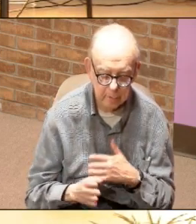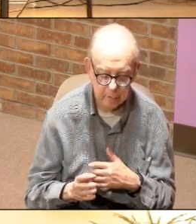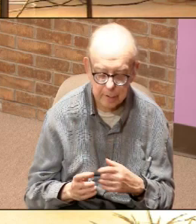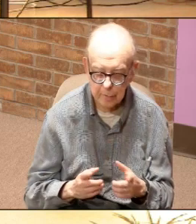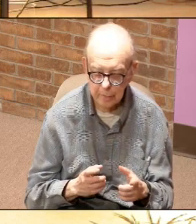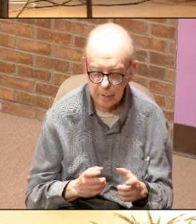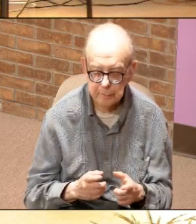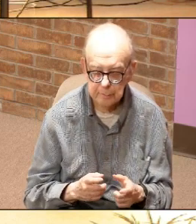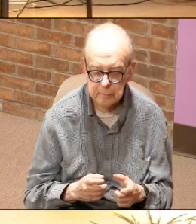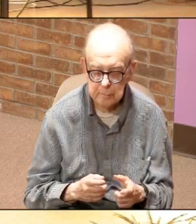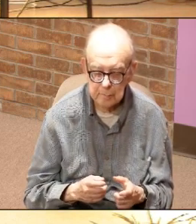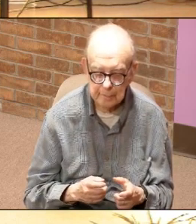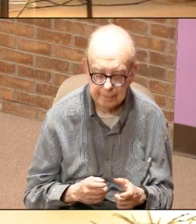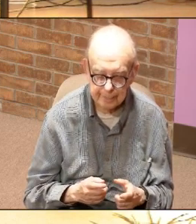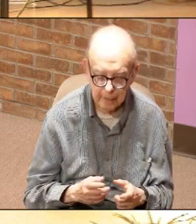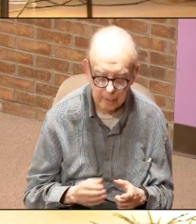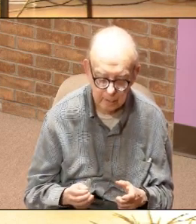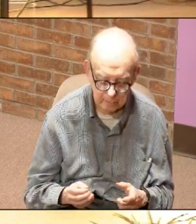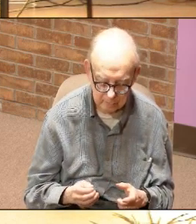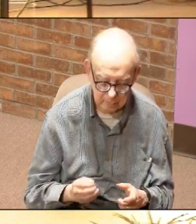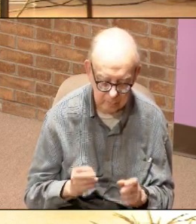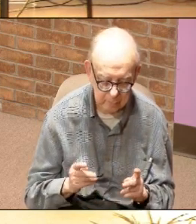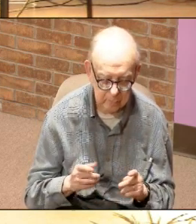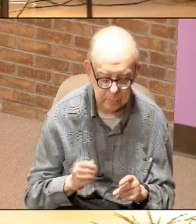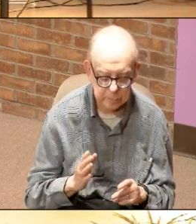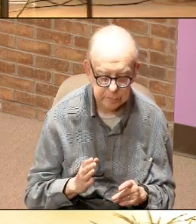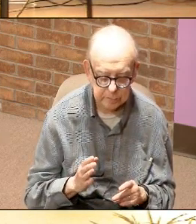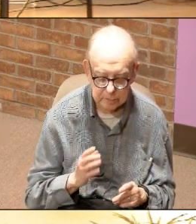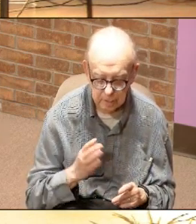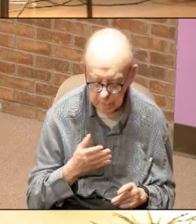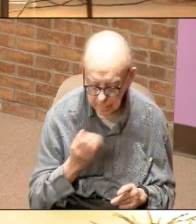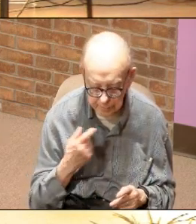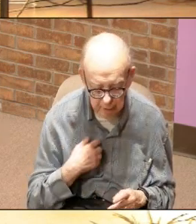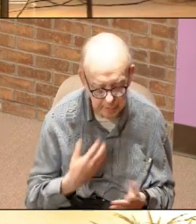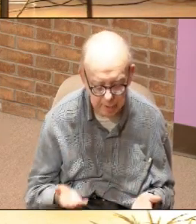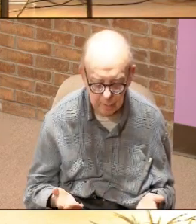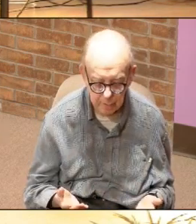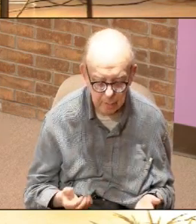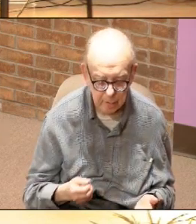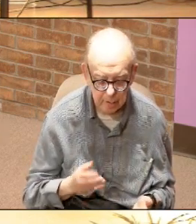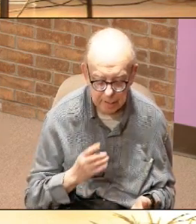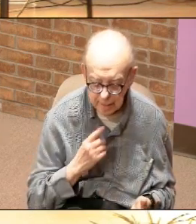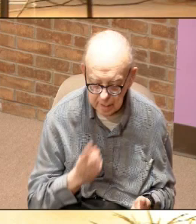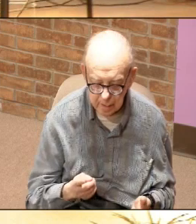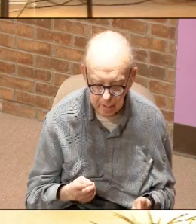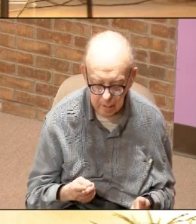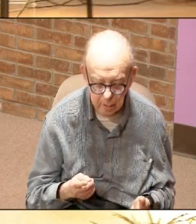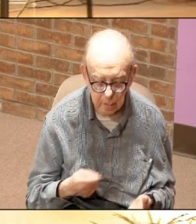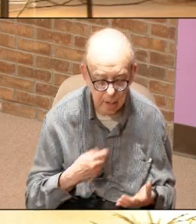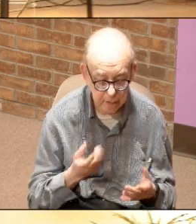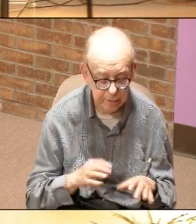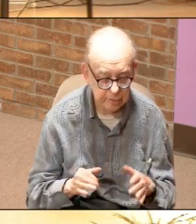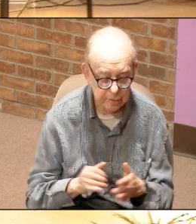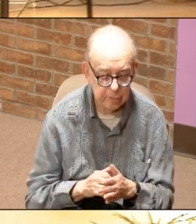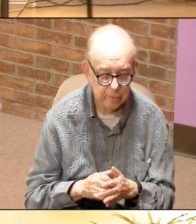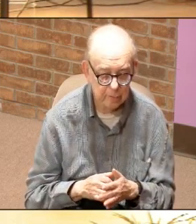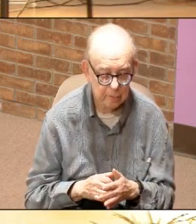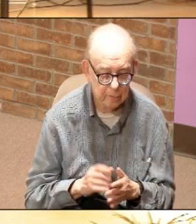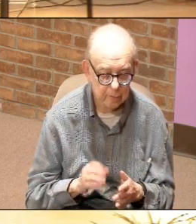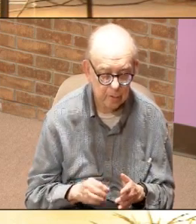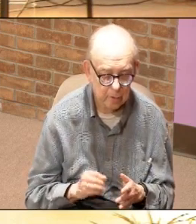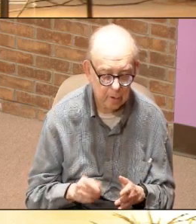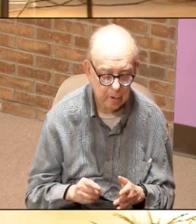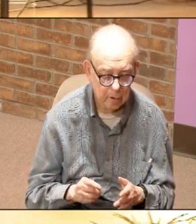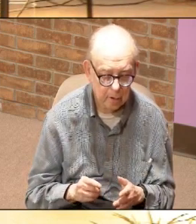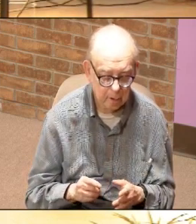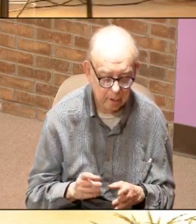running. And he's saying, okay, God, have you forsaken me? And he says, okay, Elijah, here's what I need you to do. I need